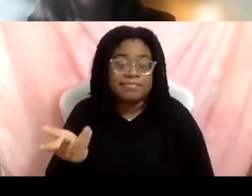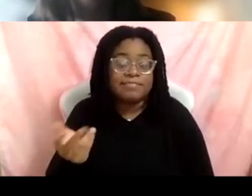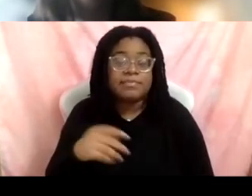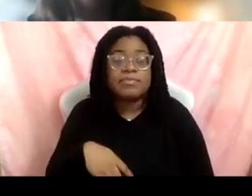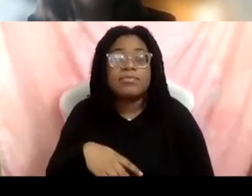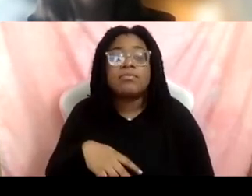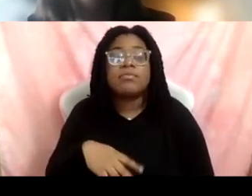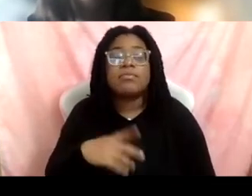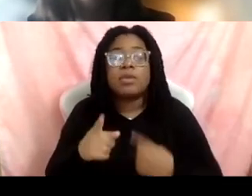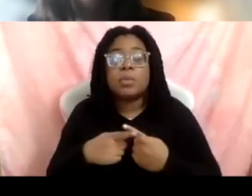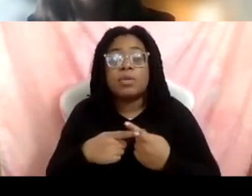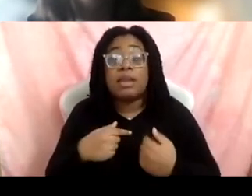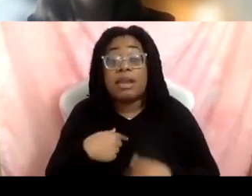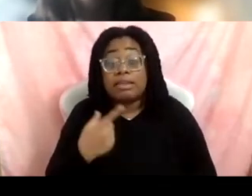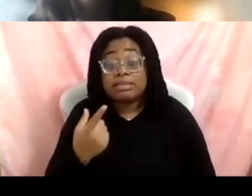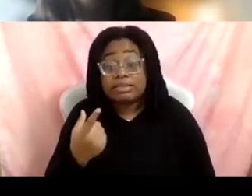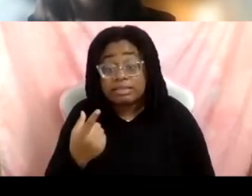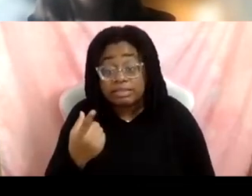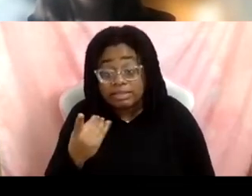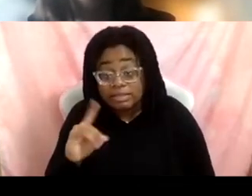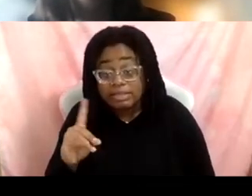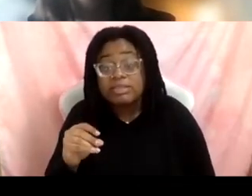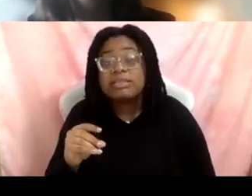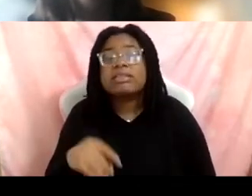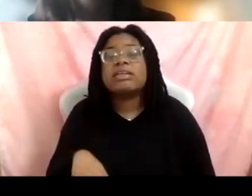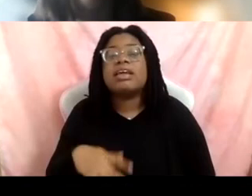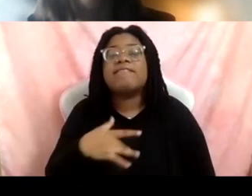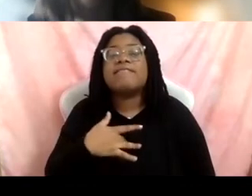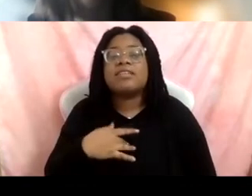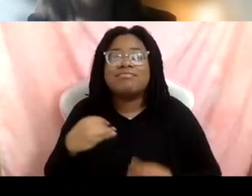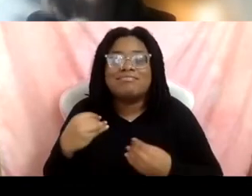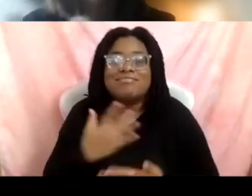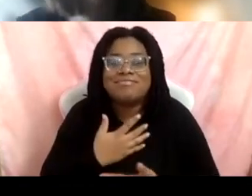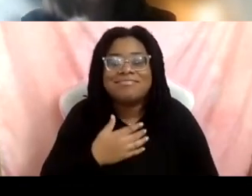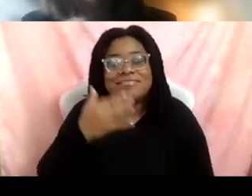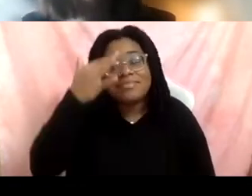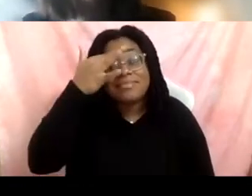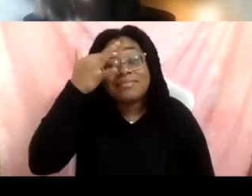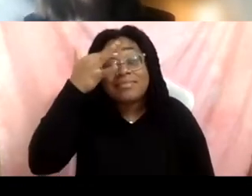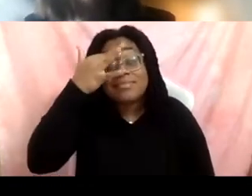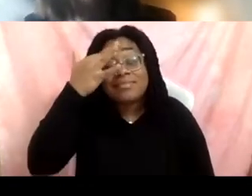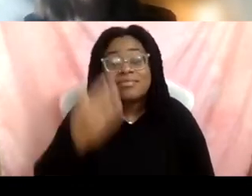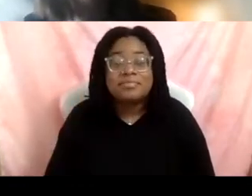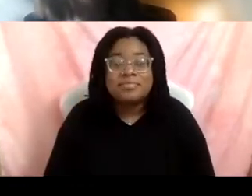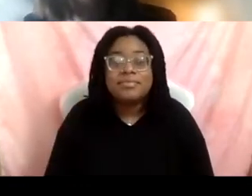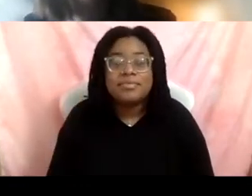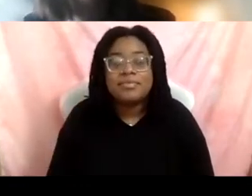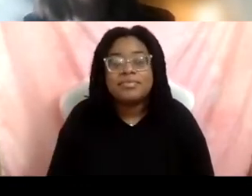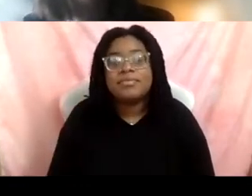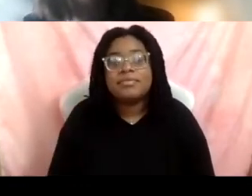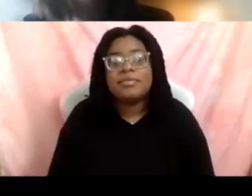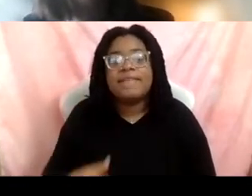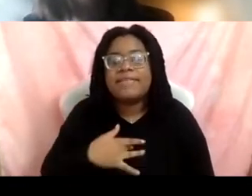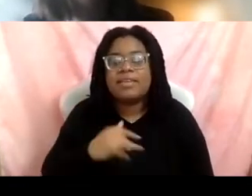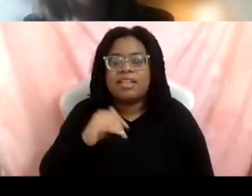I would, I felt I was terrified to do it, and I just felt a